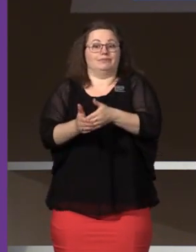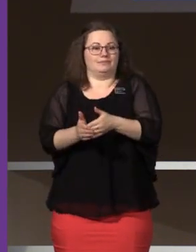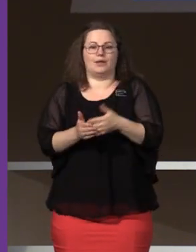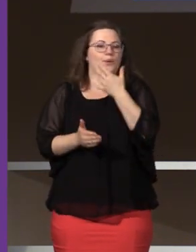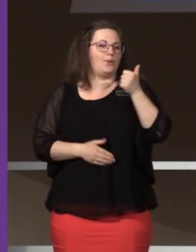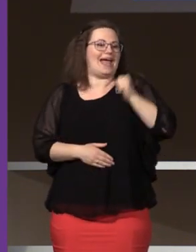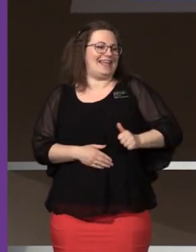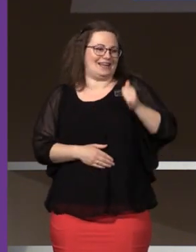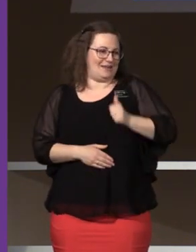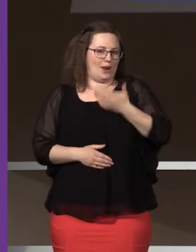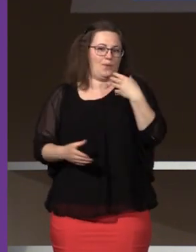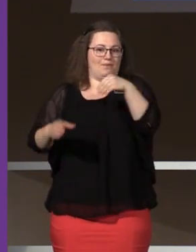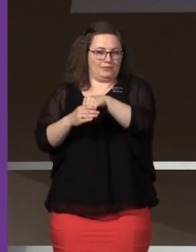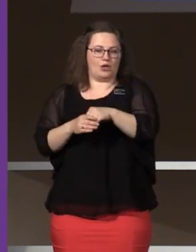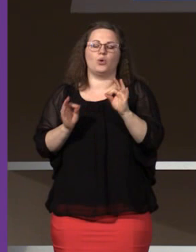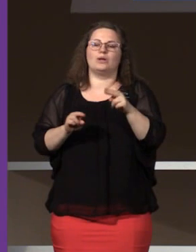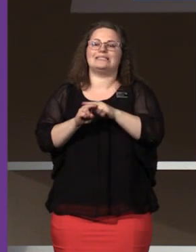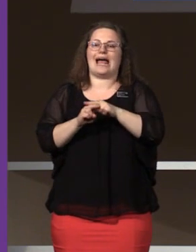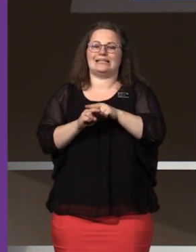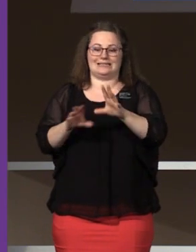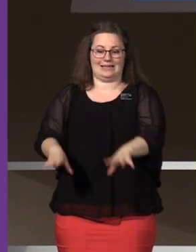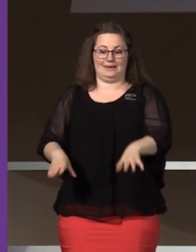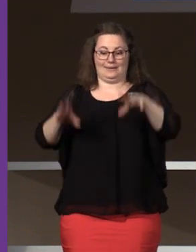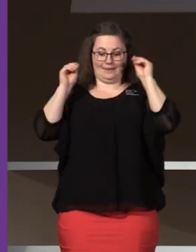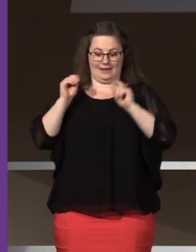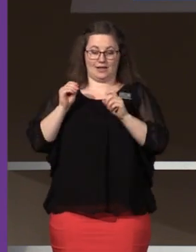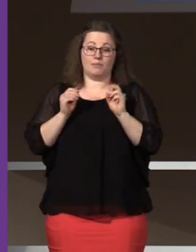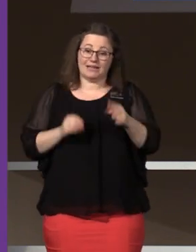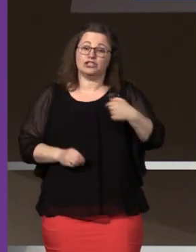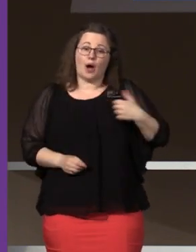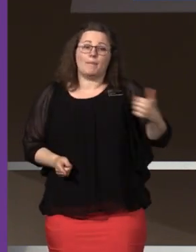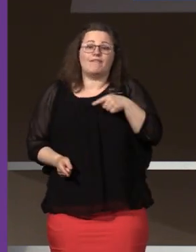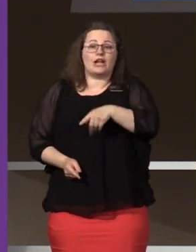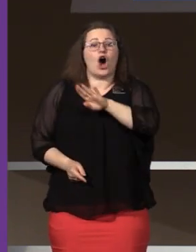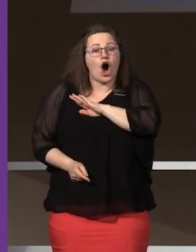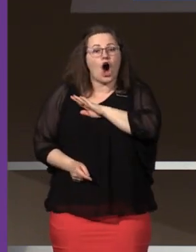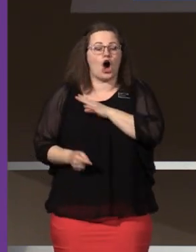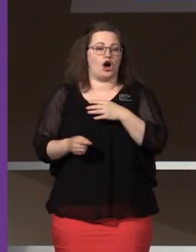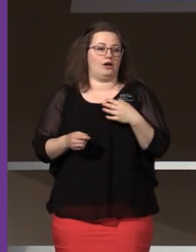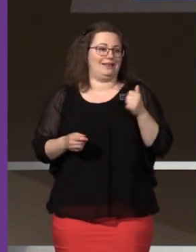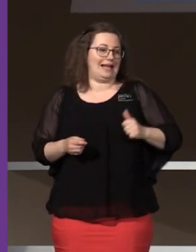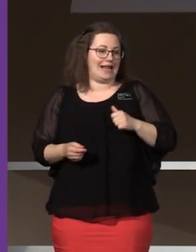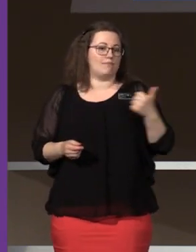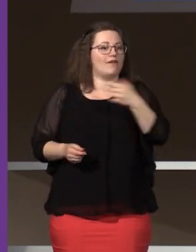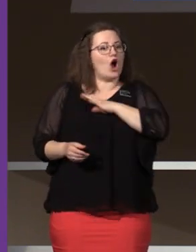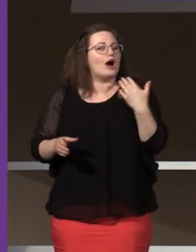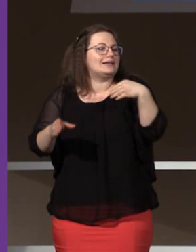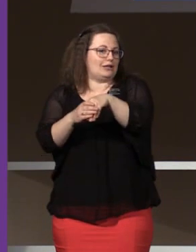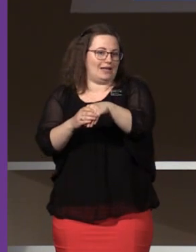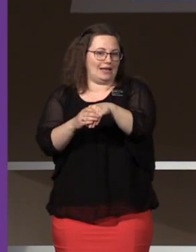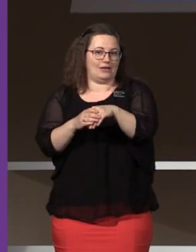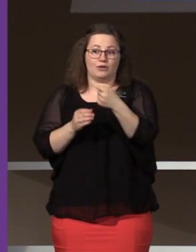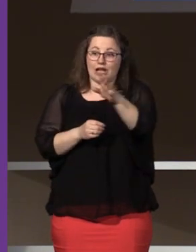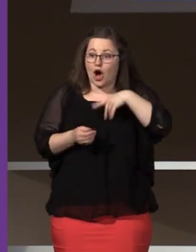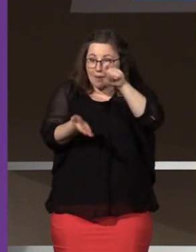inaccessible feels like for someone who actually needs and relies on accessibility or inclusive design every day. So if you've got a